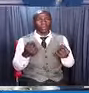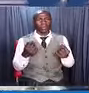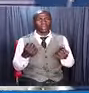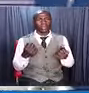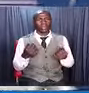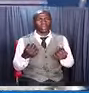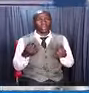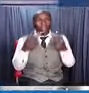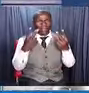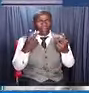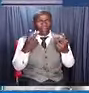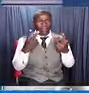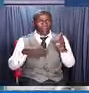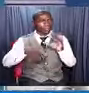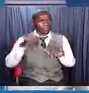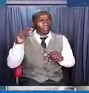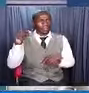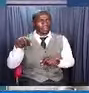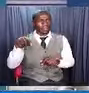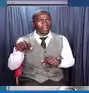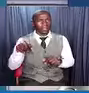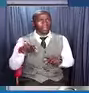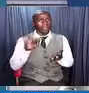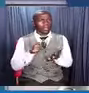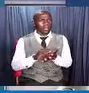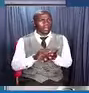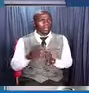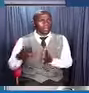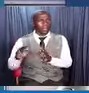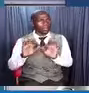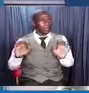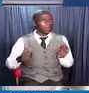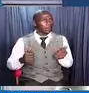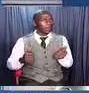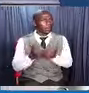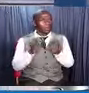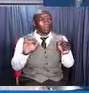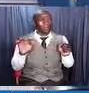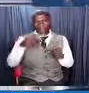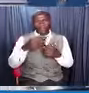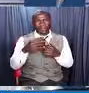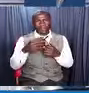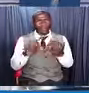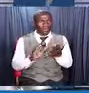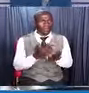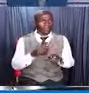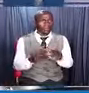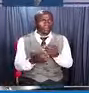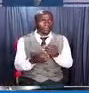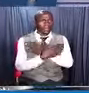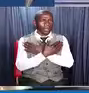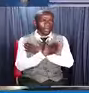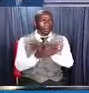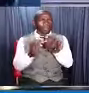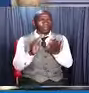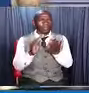calculations and hata waona hapa nitafaulu. And you'll see you'll prosper. Mpango hiyo haitafaulu. And it will not happen. Mana mara umependa. Because sometimes you love.